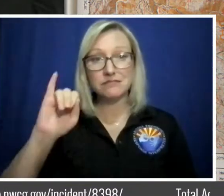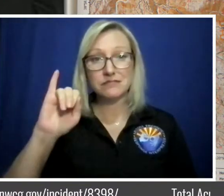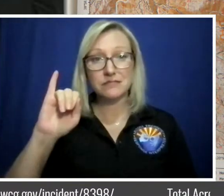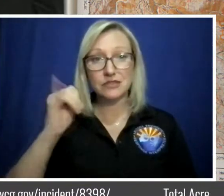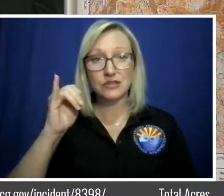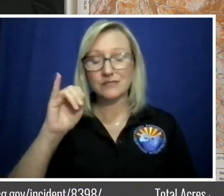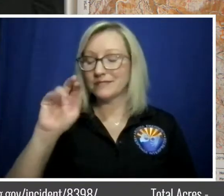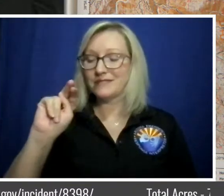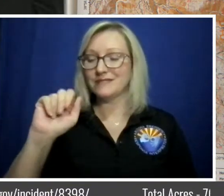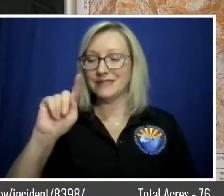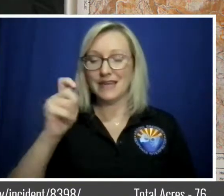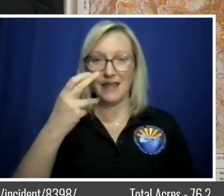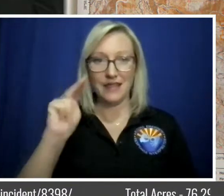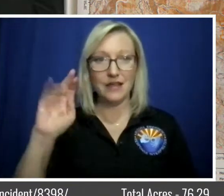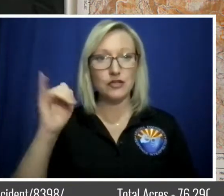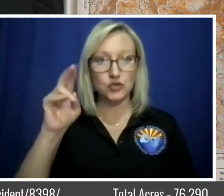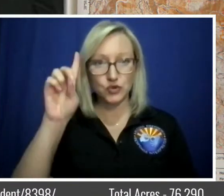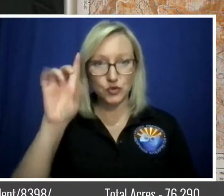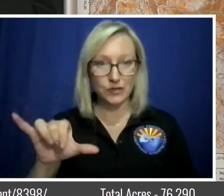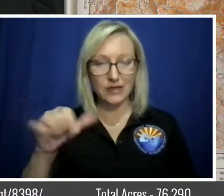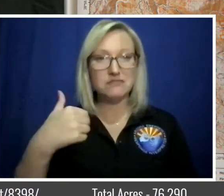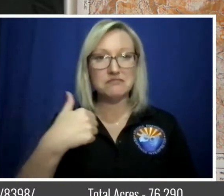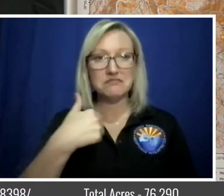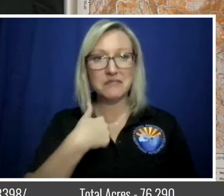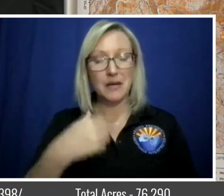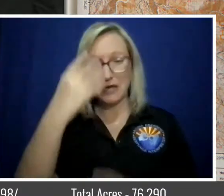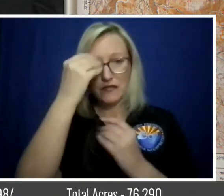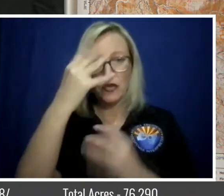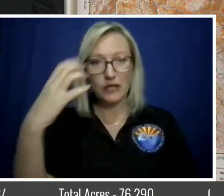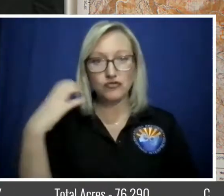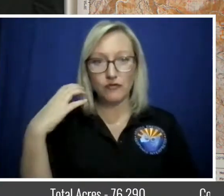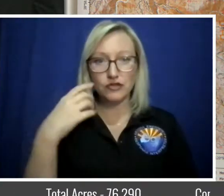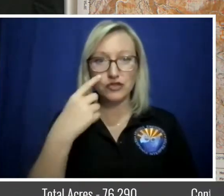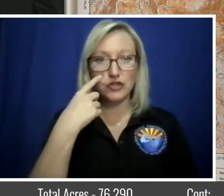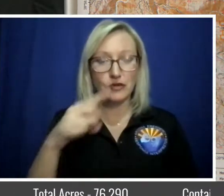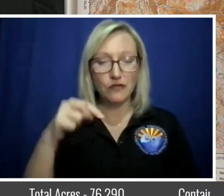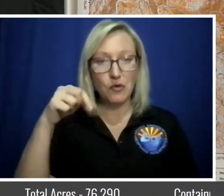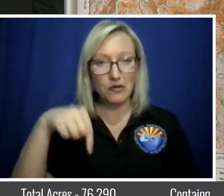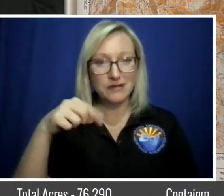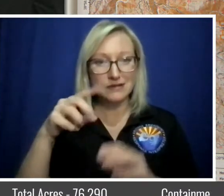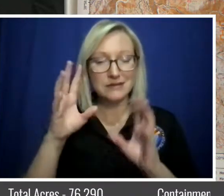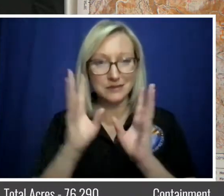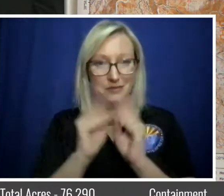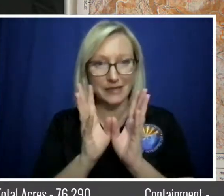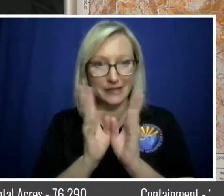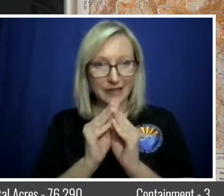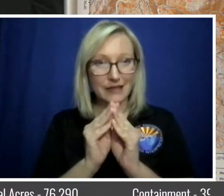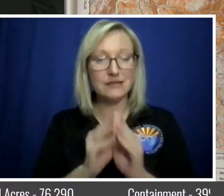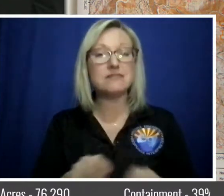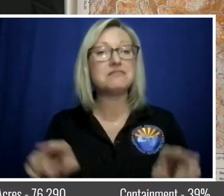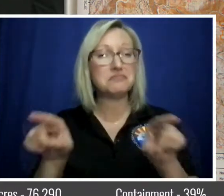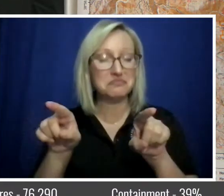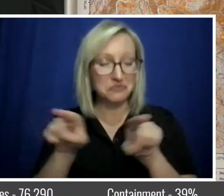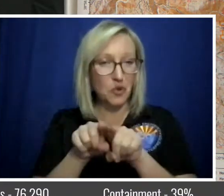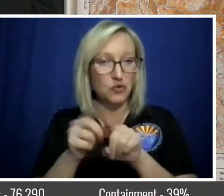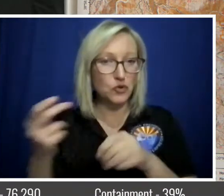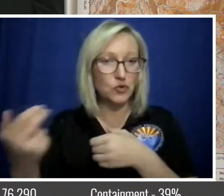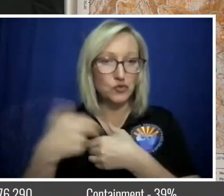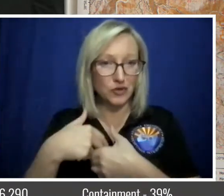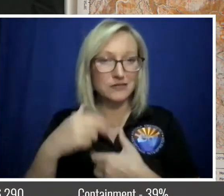Officer for California Interagency Incident Command Team 5. I will be your facilitator for tonight's meeting, along with our ASL interpreter,